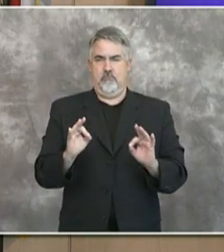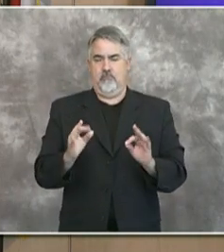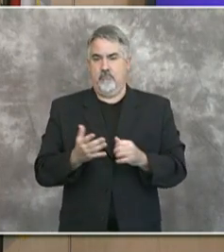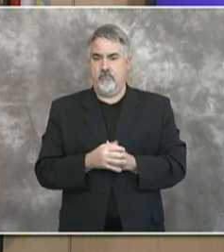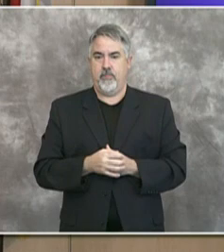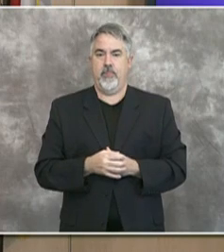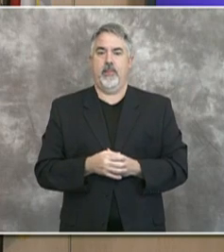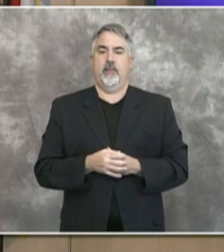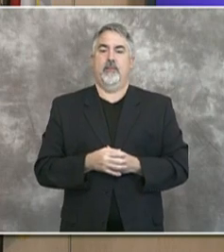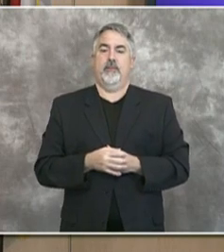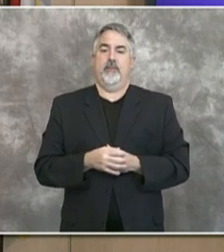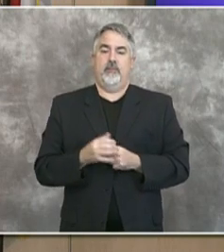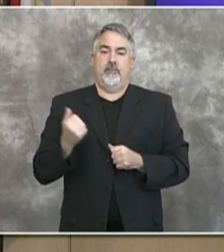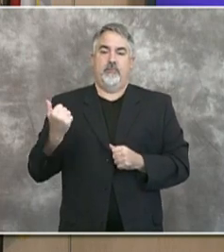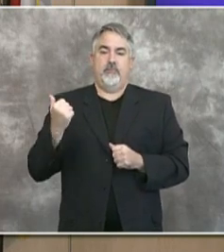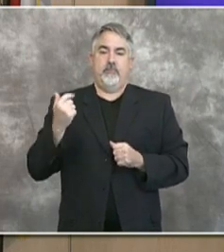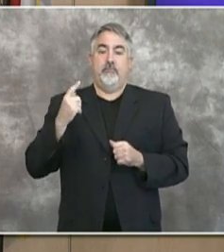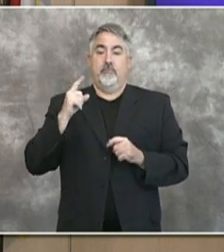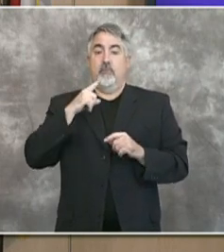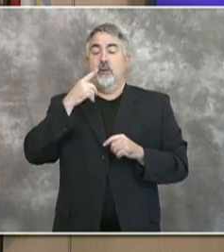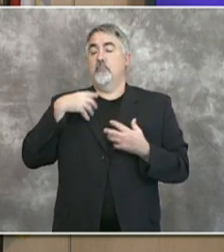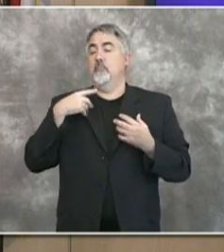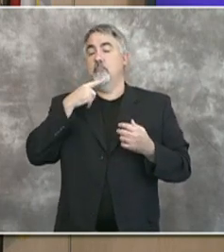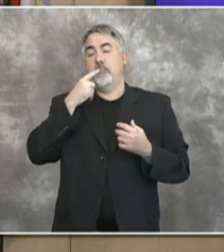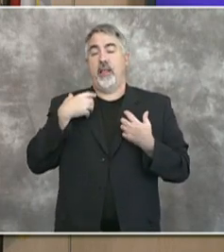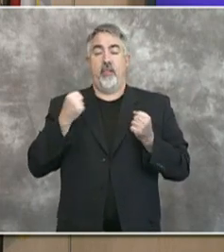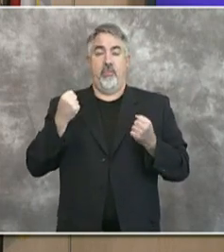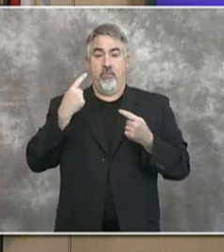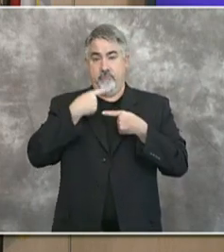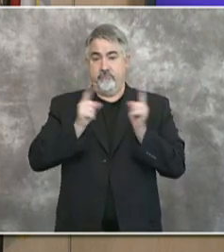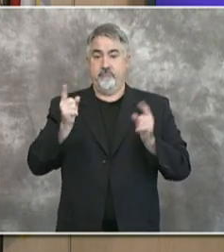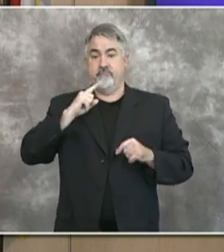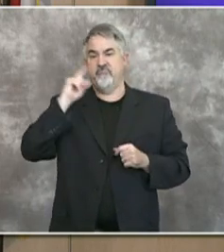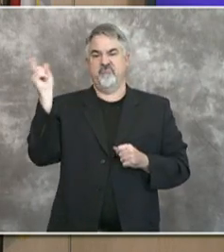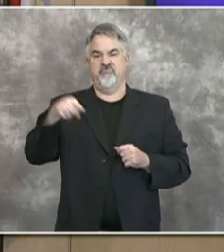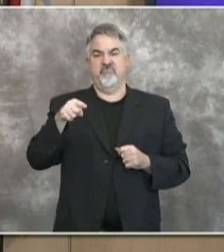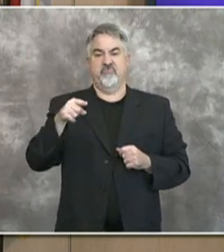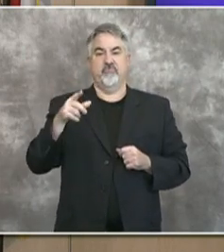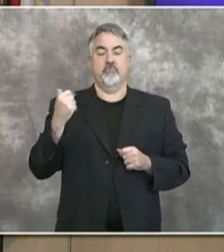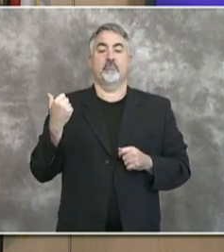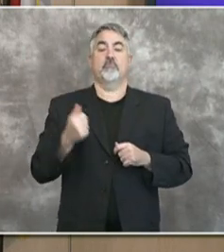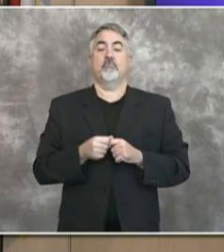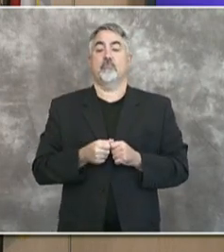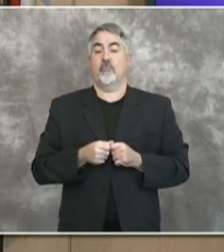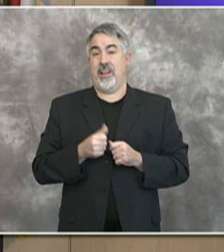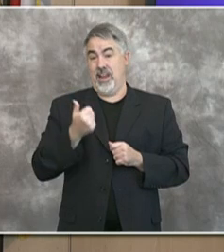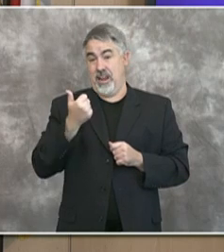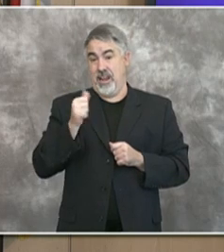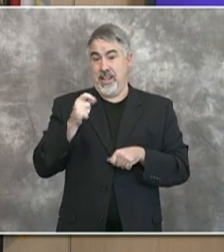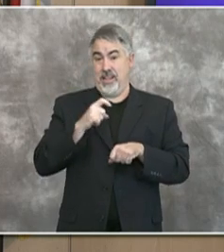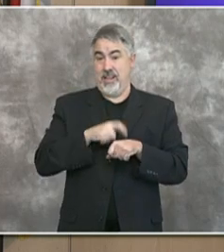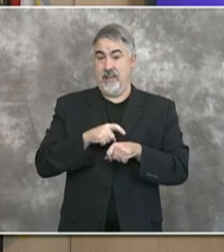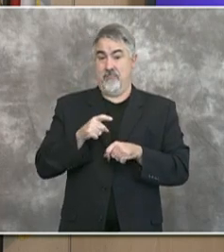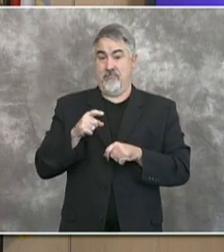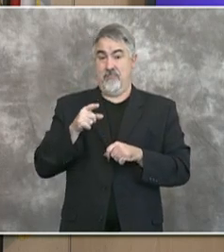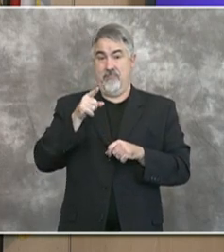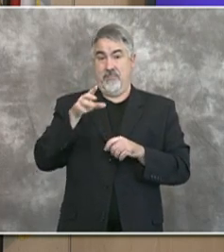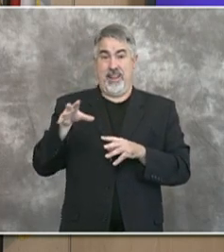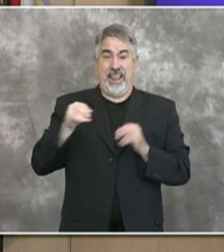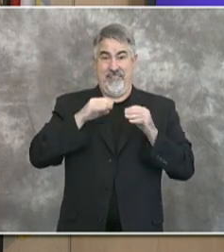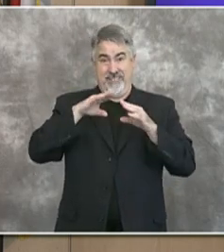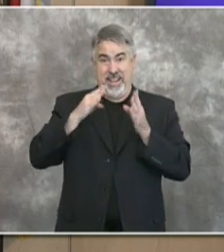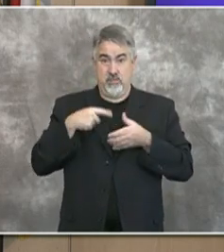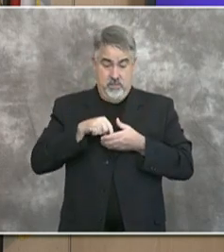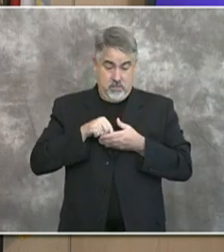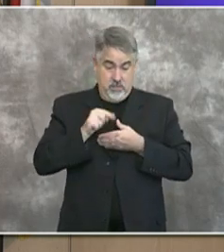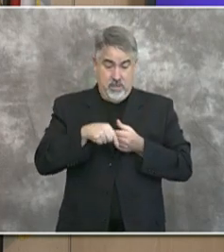directive requiring face coverings when you leave your house, when you come within 6 feet of a non-household member. We